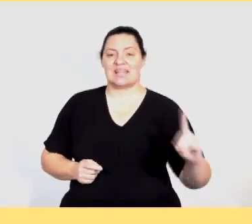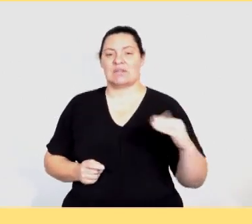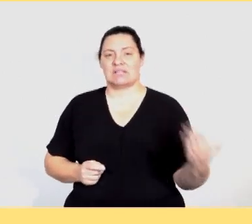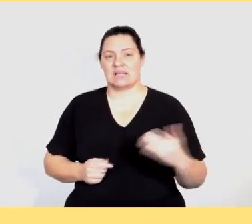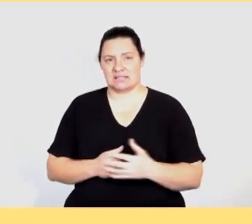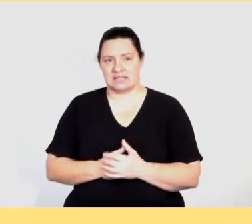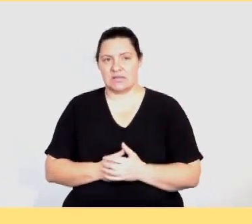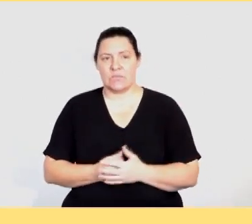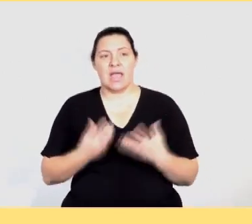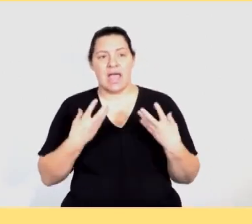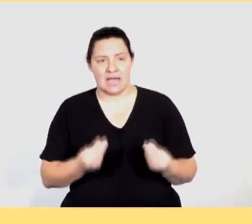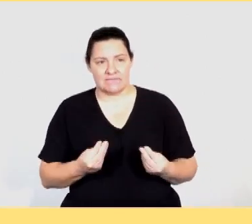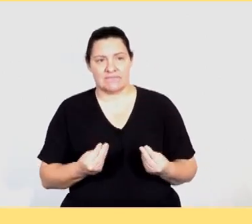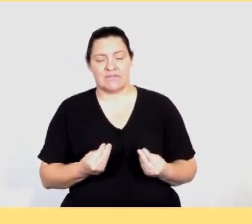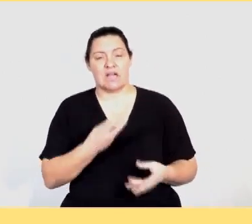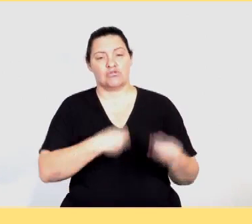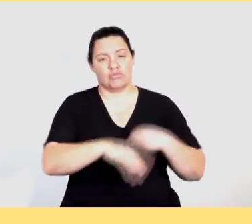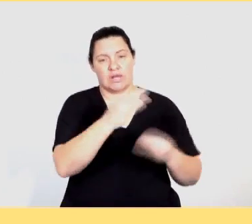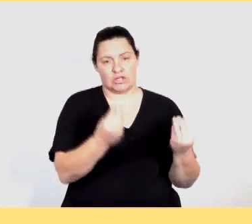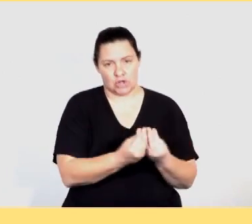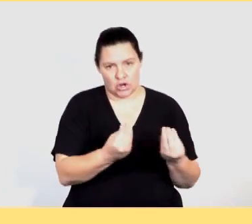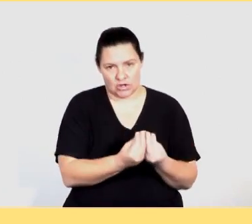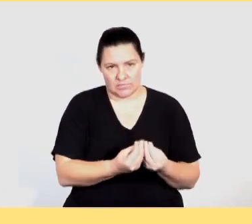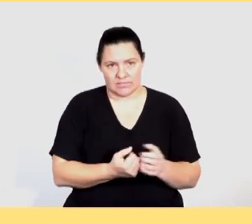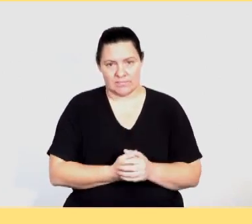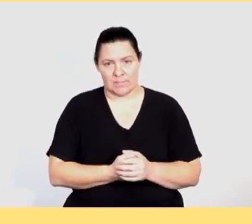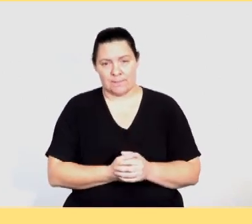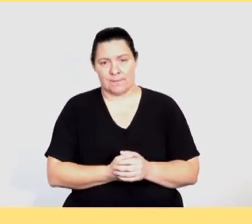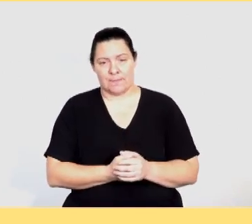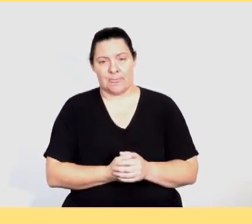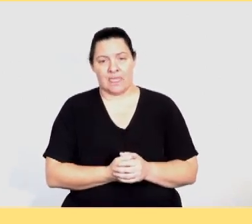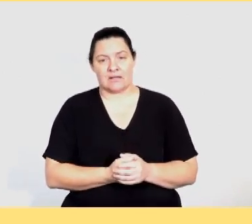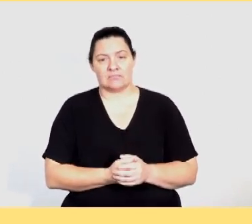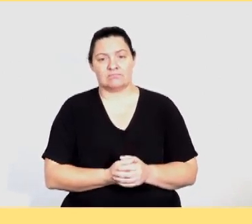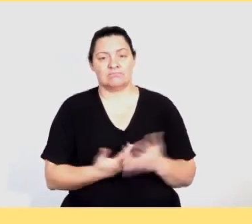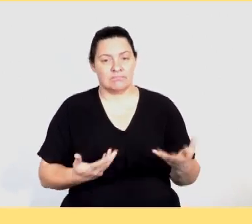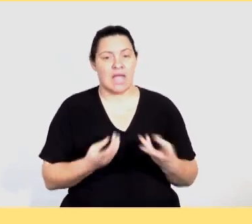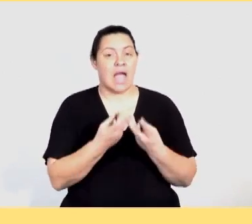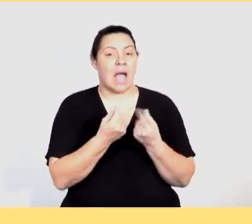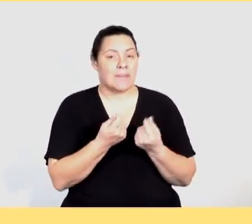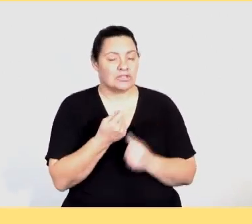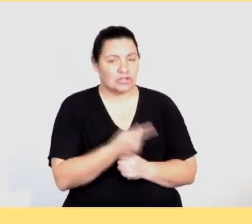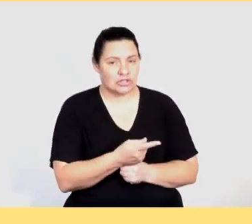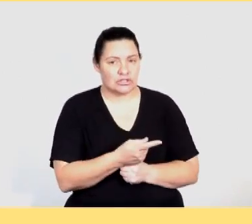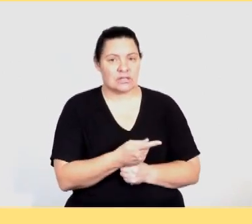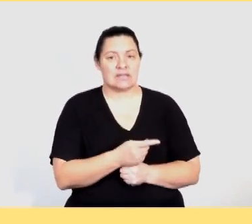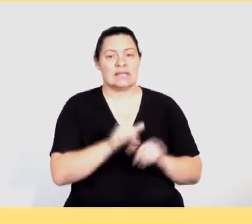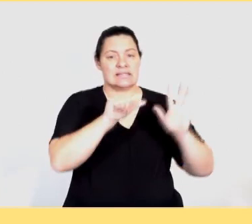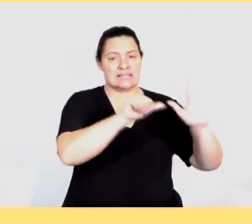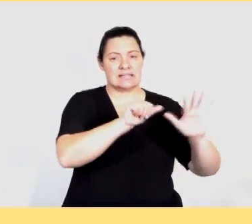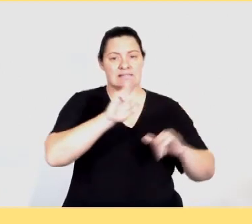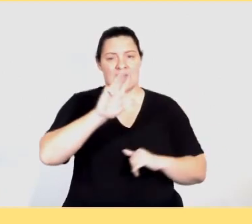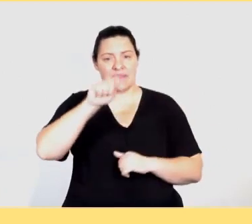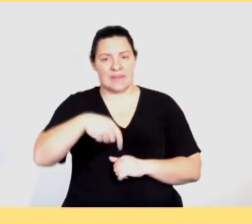side. So I will have my trading stock. And the amount on my trading stock